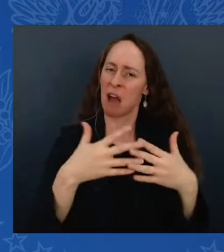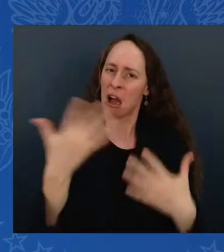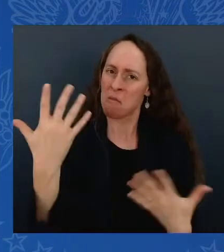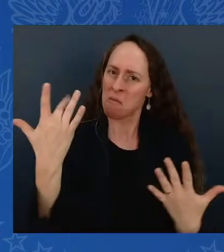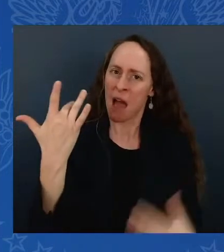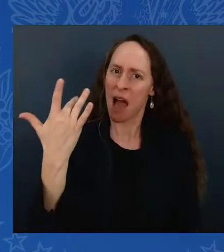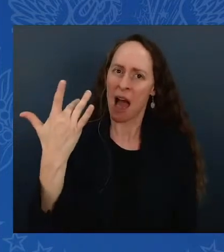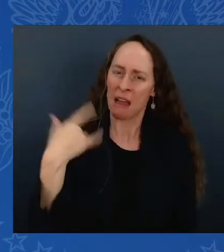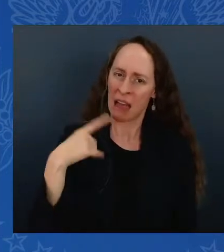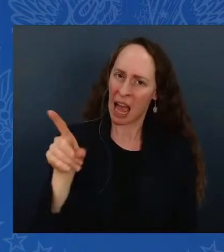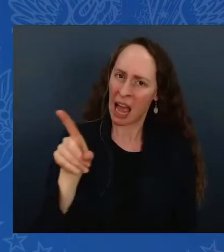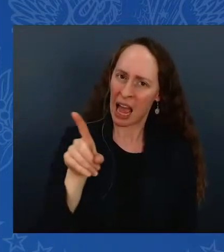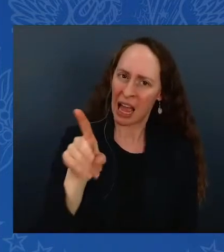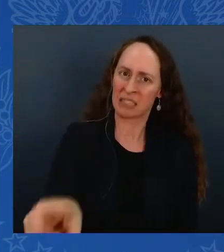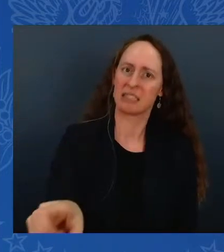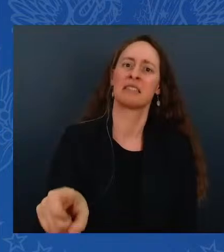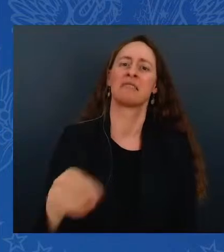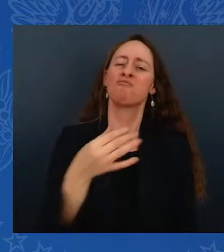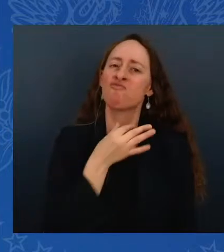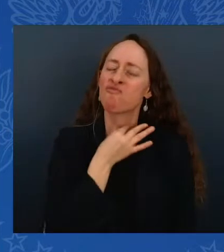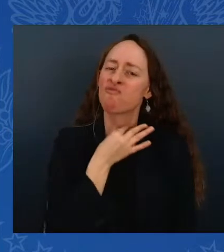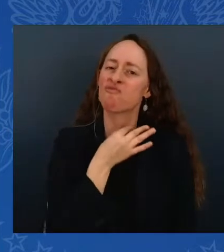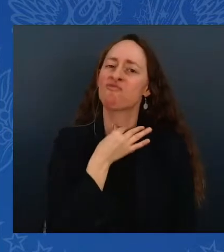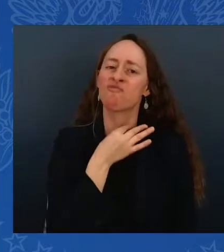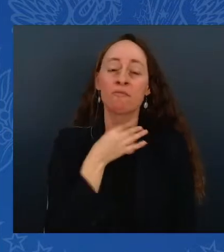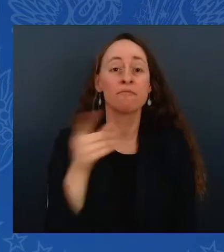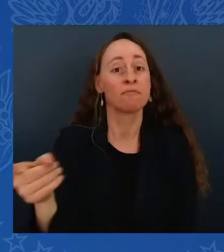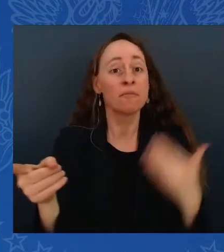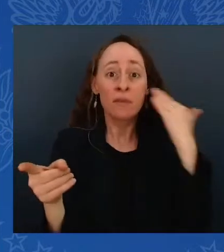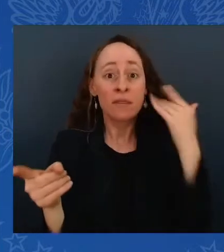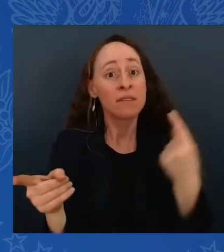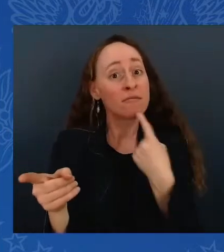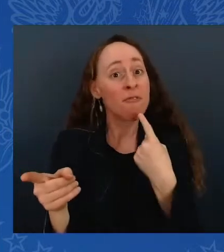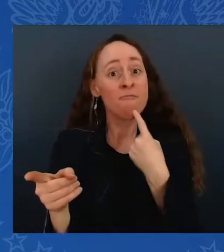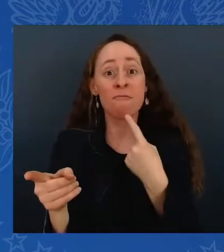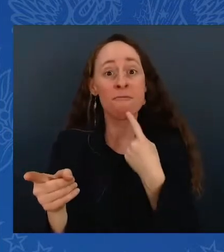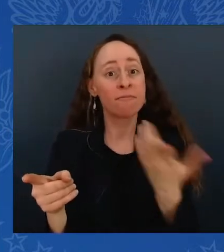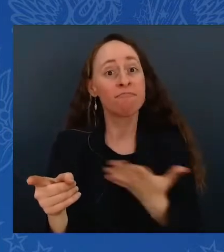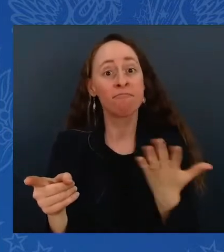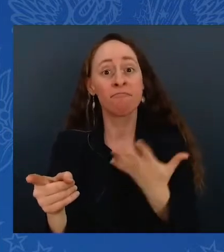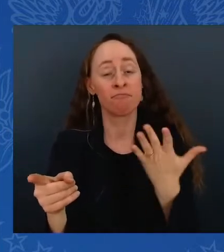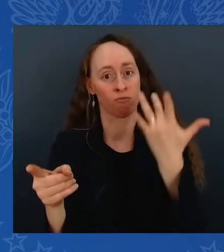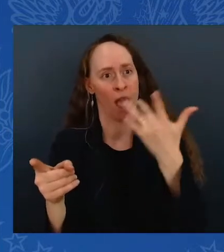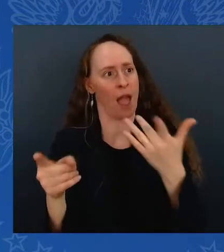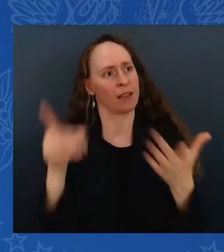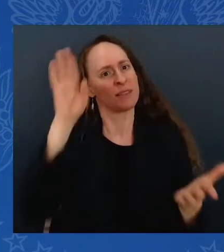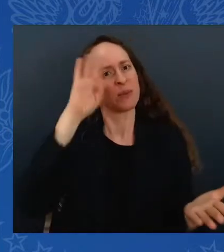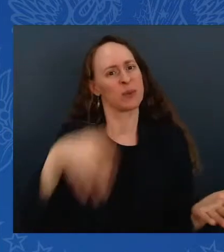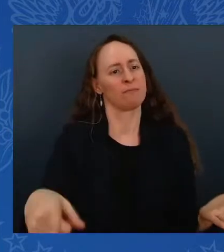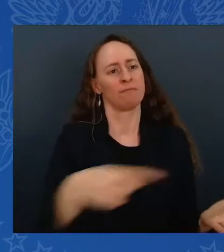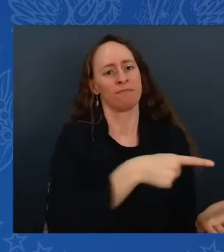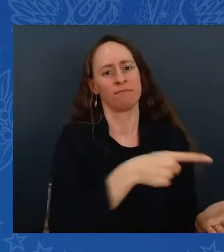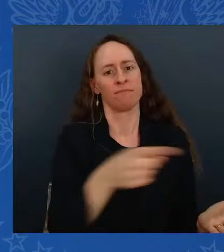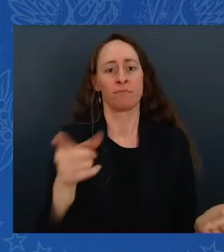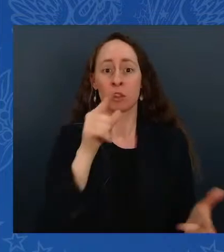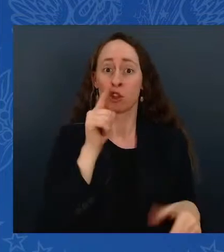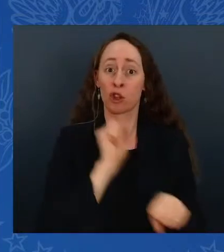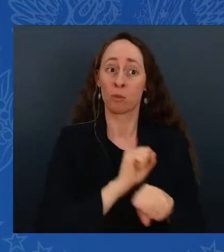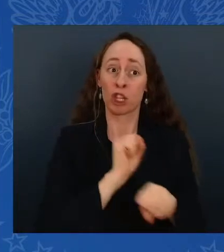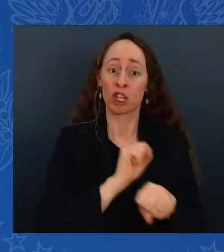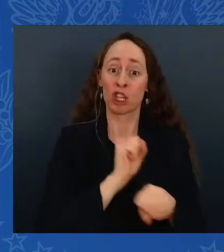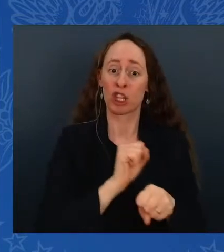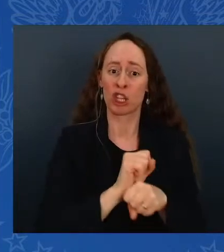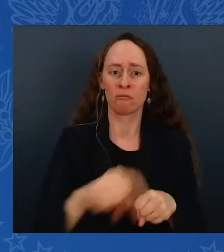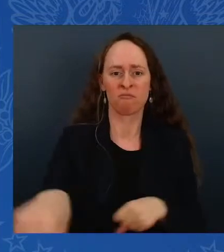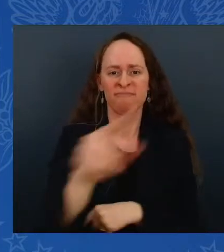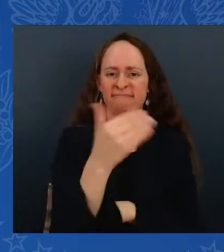States, they mentioned two reasons. Because of our workforce, which I know we have the best workers in the